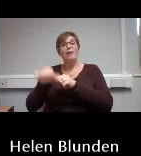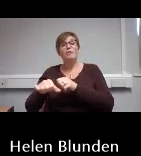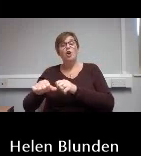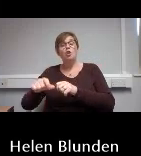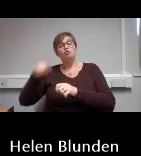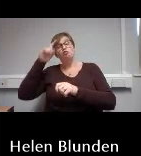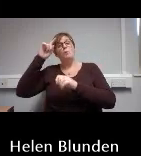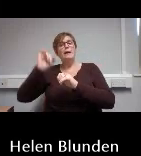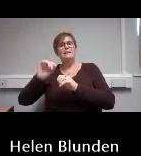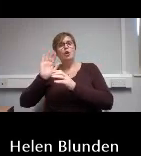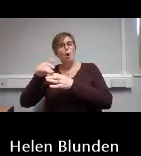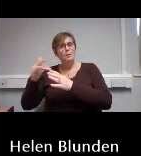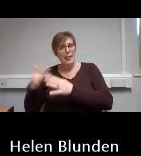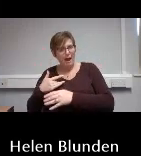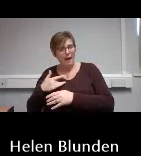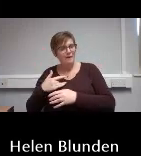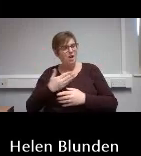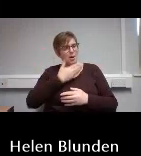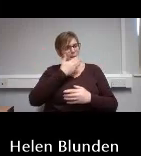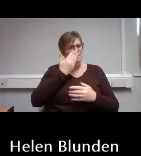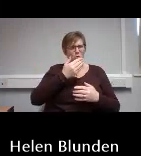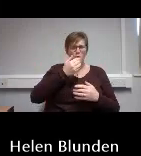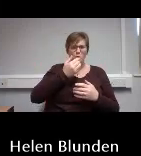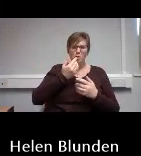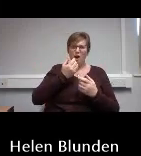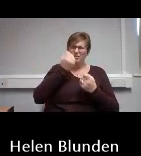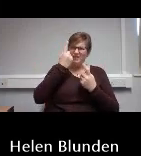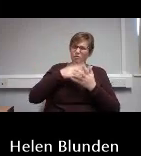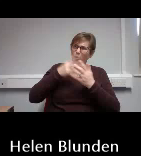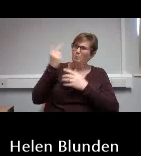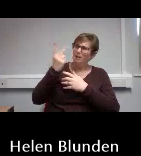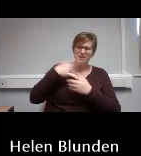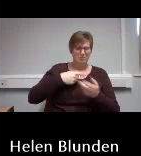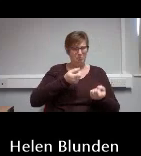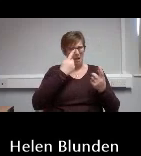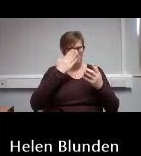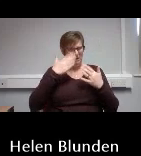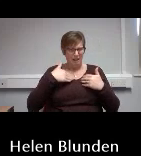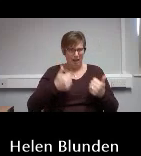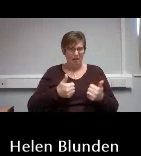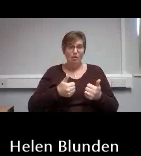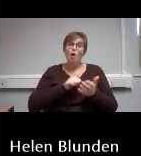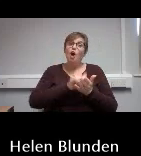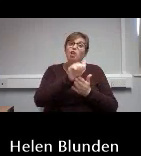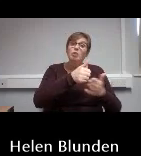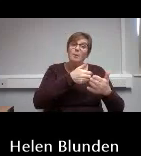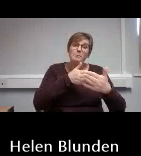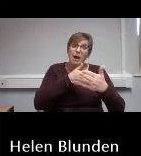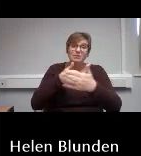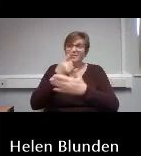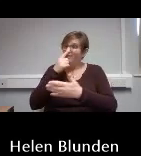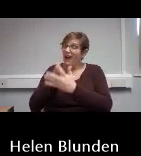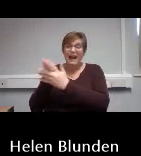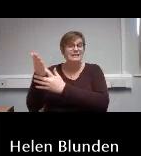the lack of understanding from parents about their mental health, cultural barriers to accessing